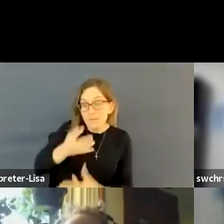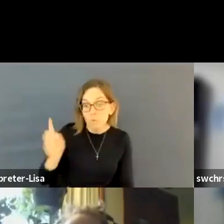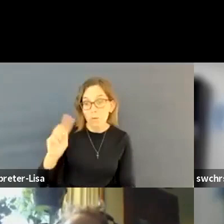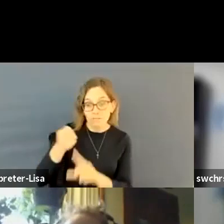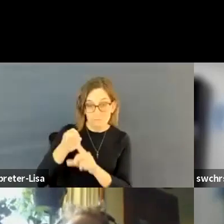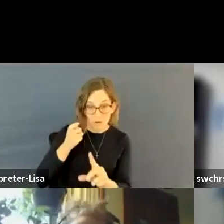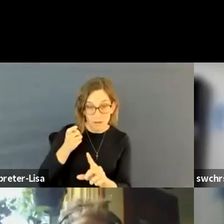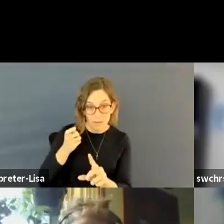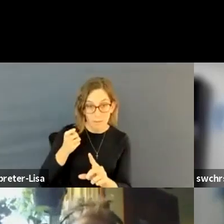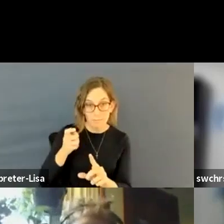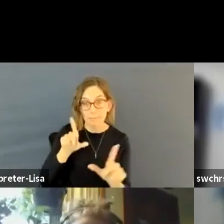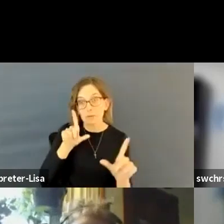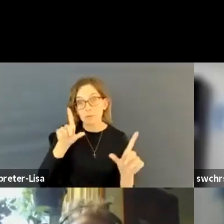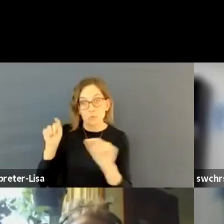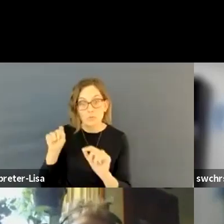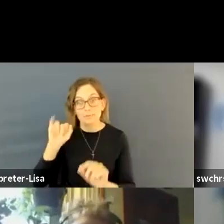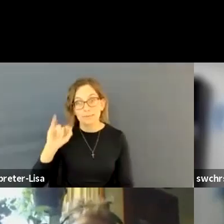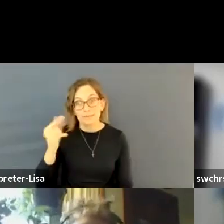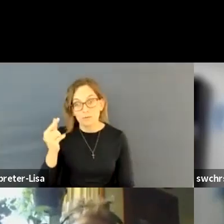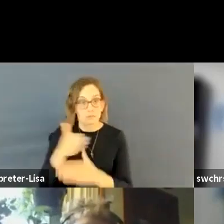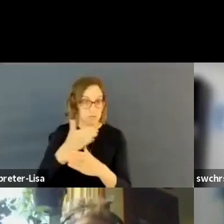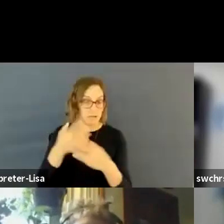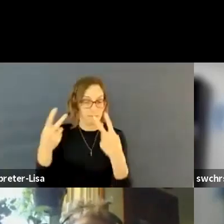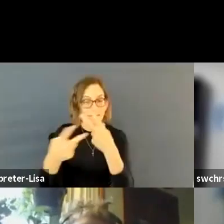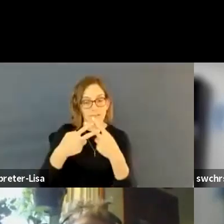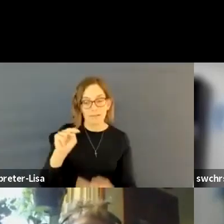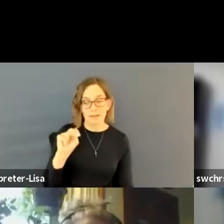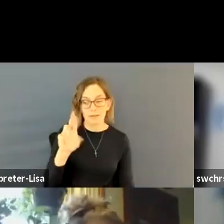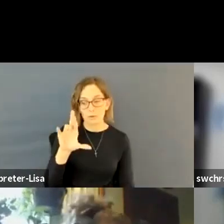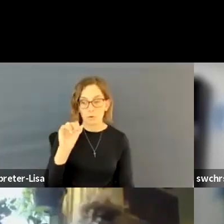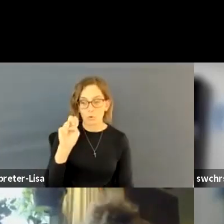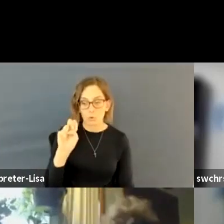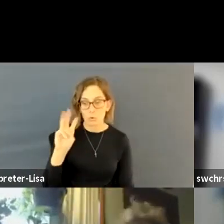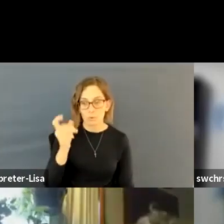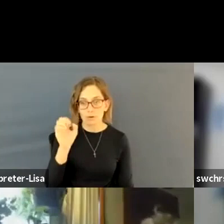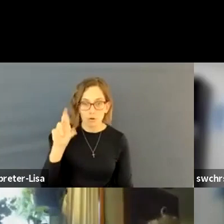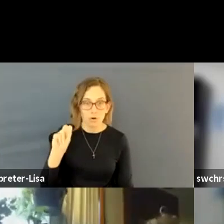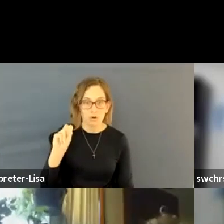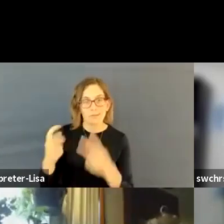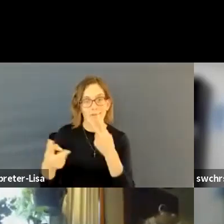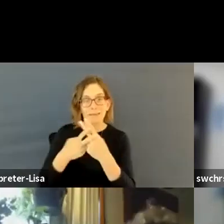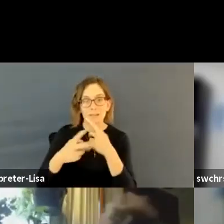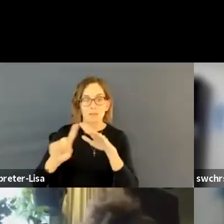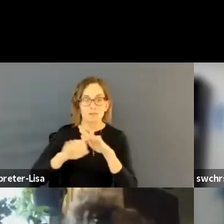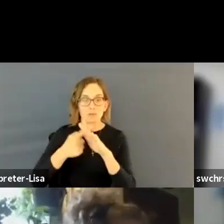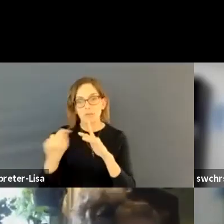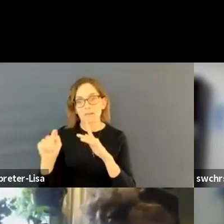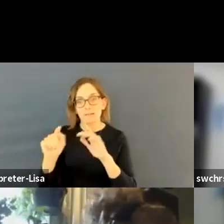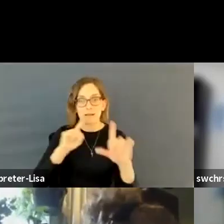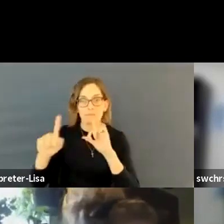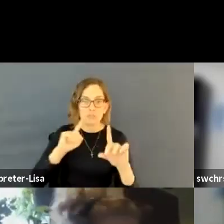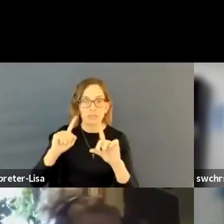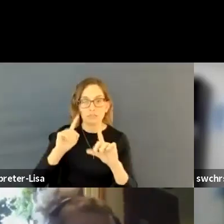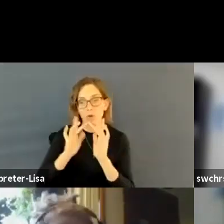Also tweet, Instagram, and share with the hashtag #NCOREWebinars and hashtag #StartTheConversationOnline. It